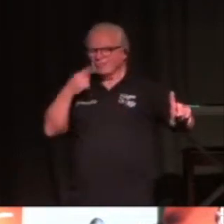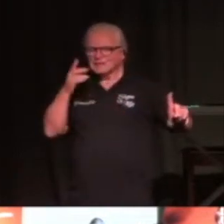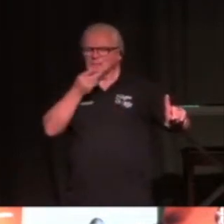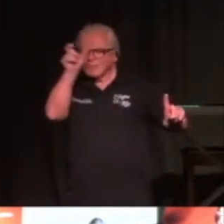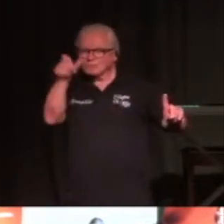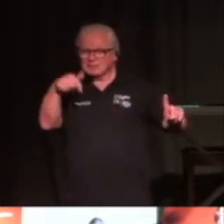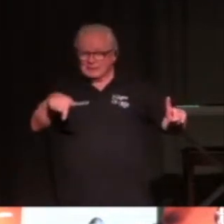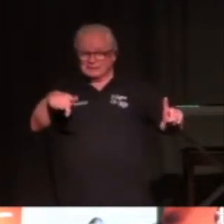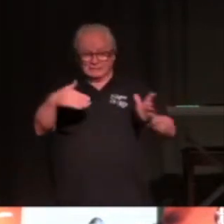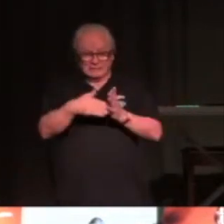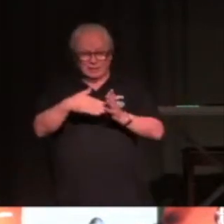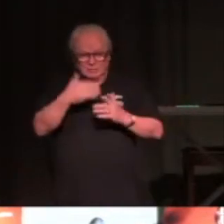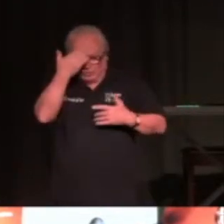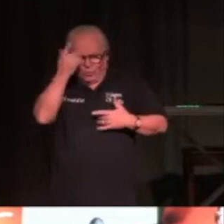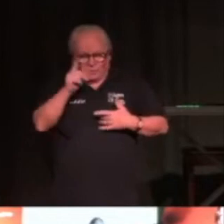turn?